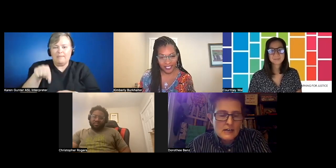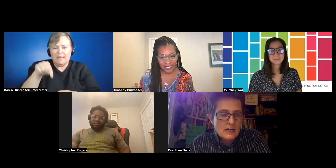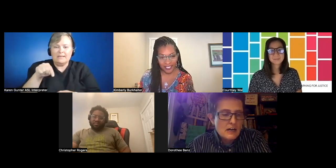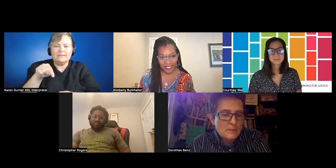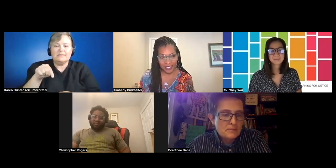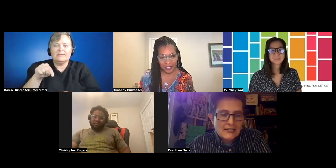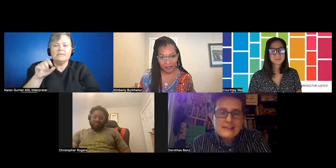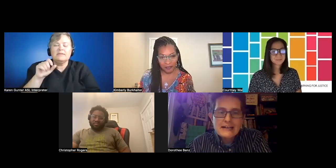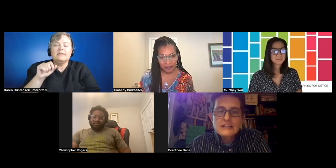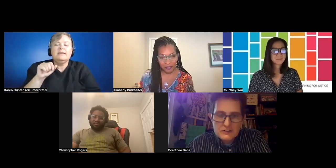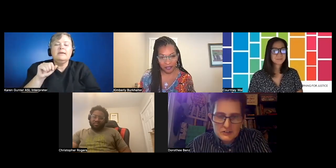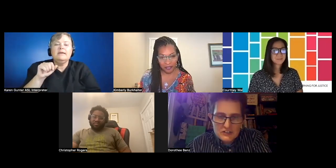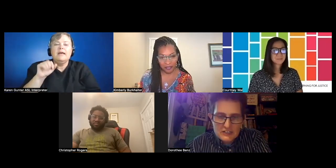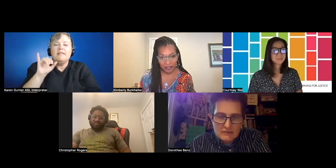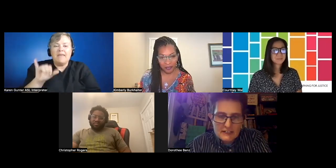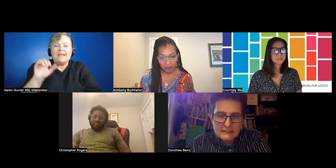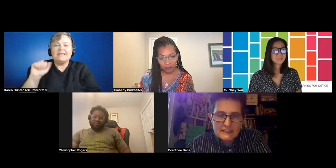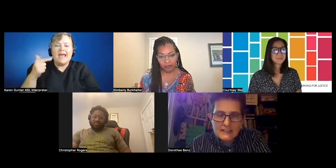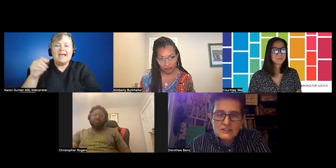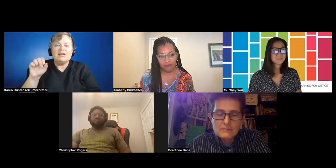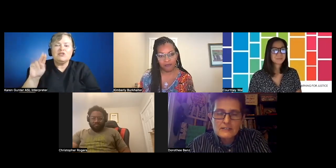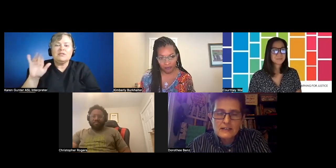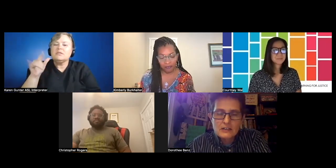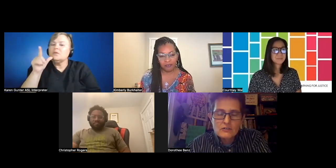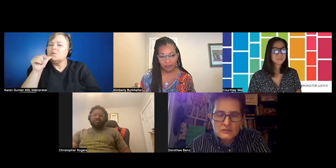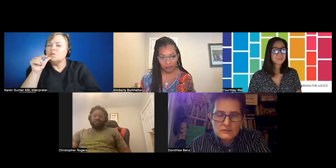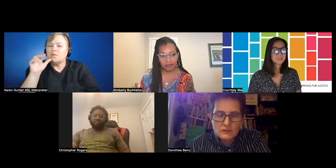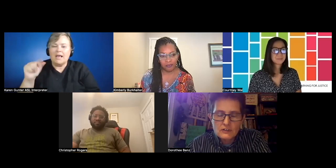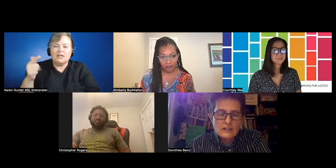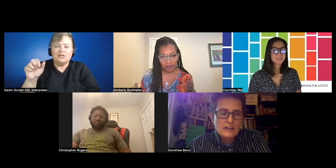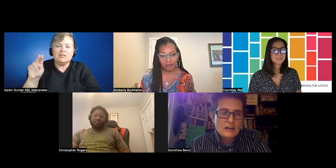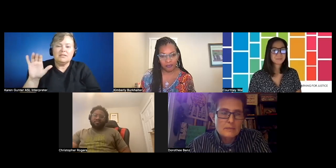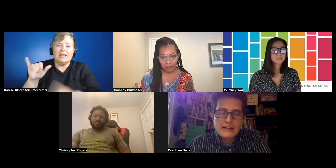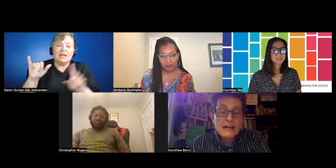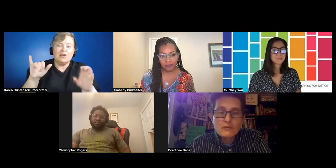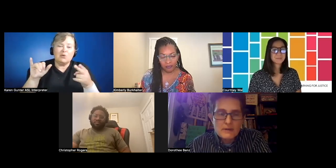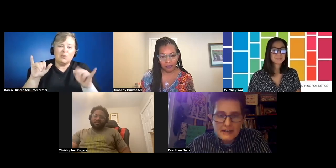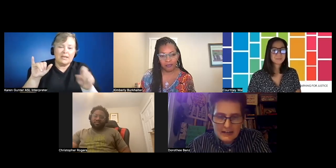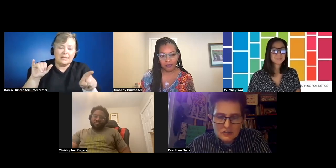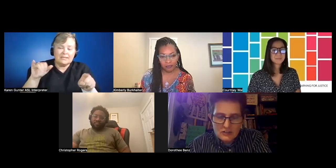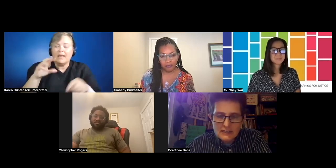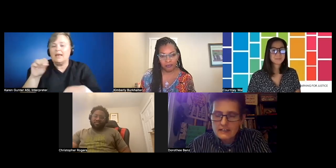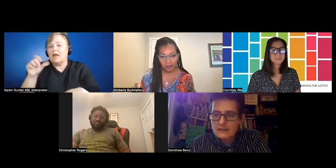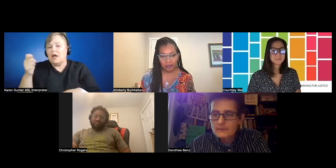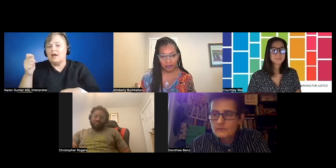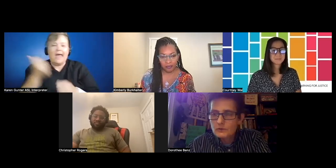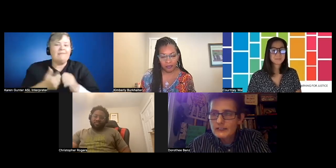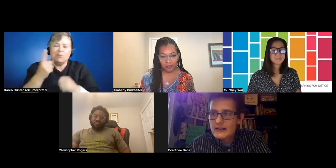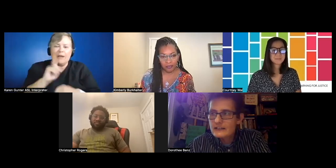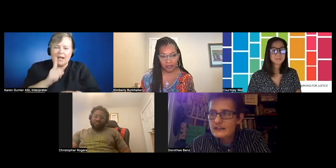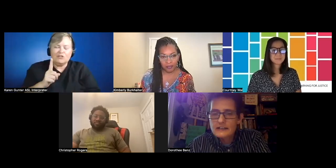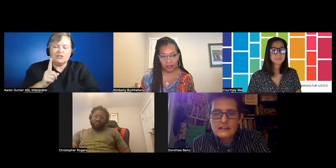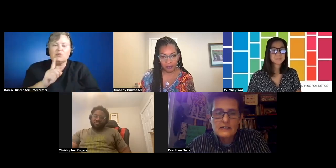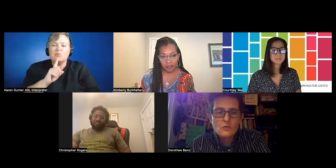onslaught, and that is agency, right? And that's something that Christopher and everybody actually